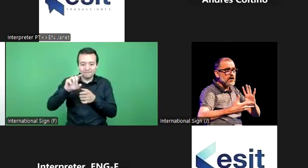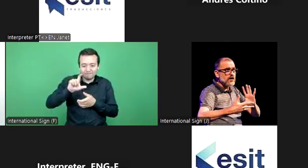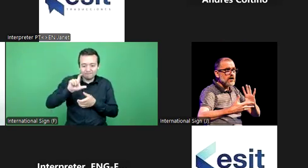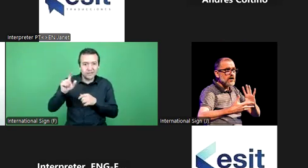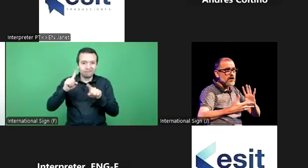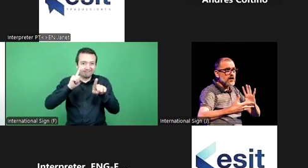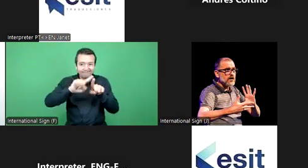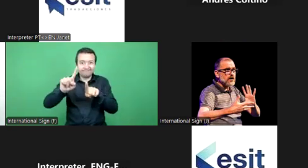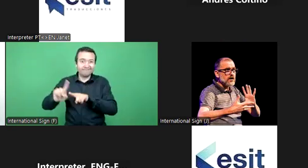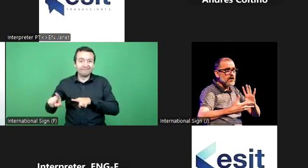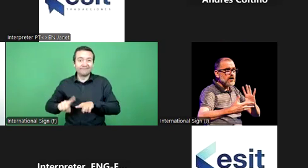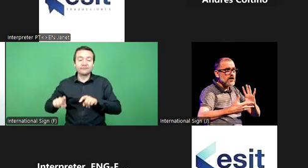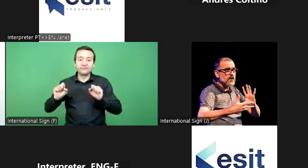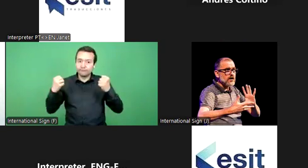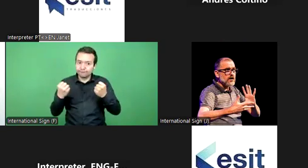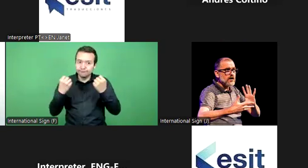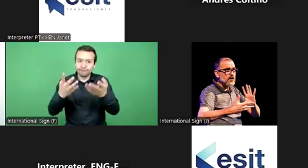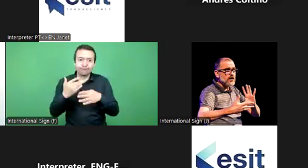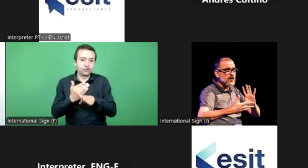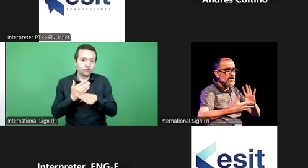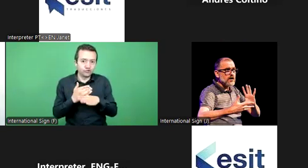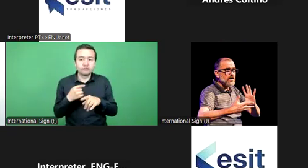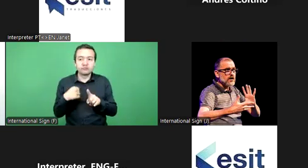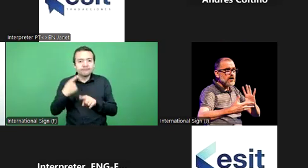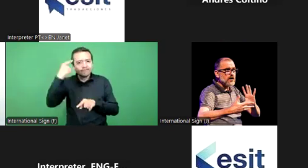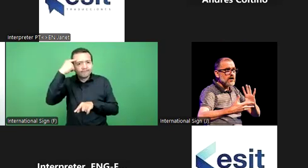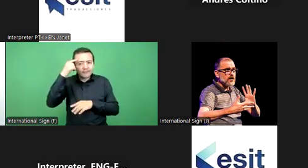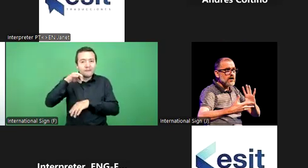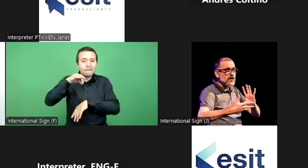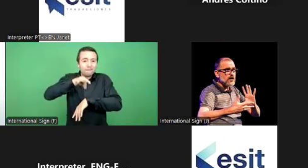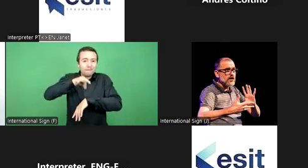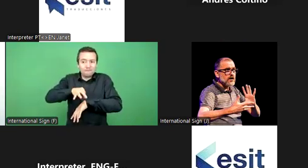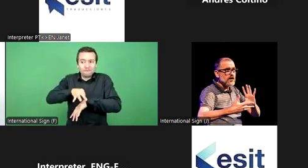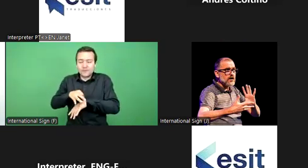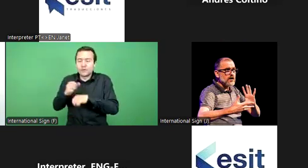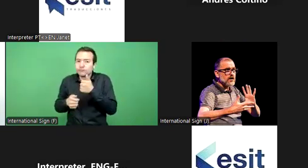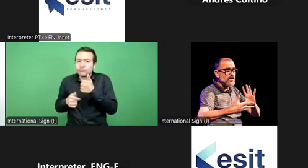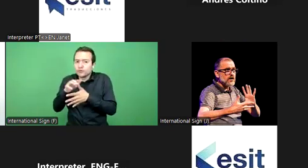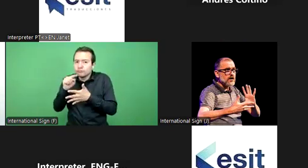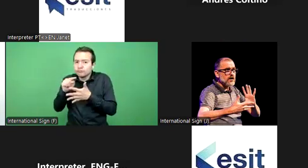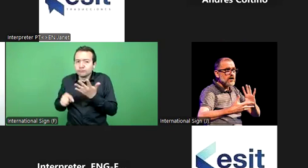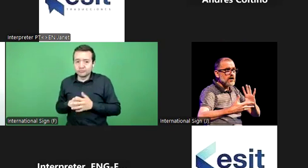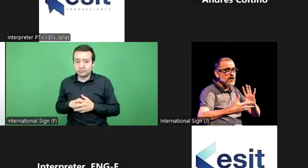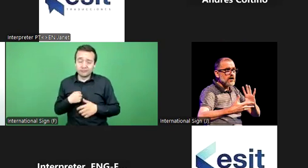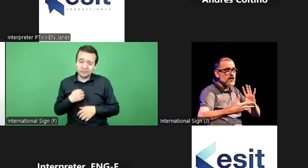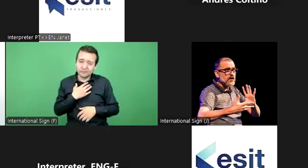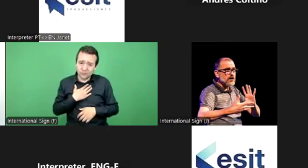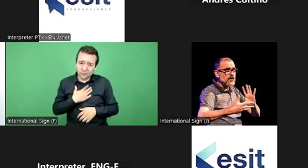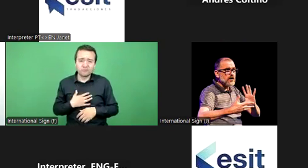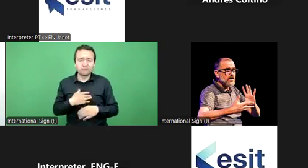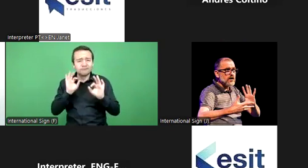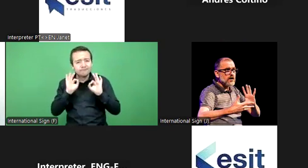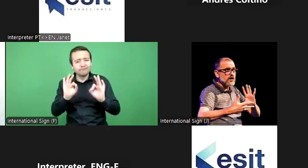again thank the Pan American Health Organization for its support. They have supported Antigua and Barbuda for many years. And I